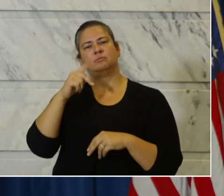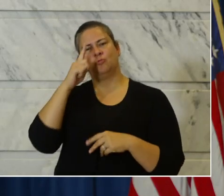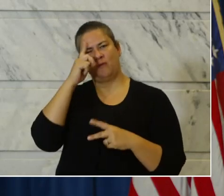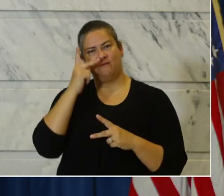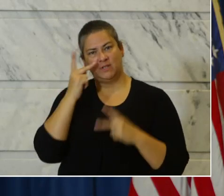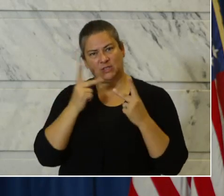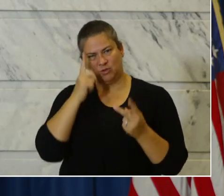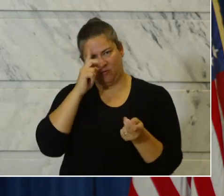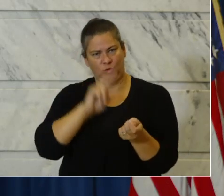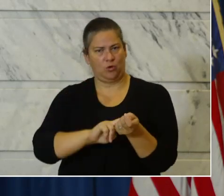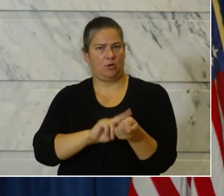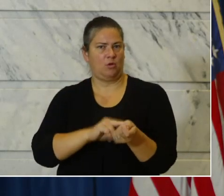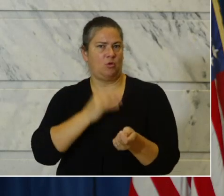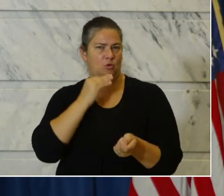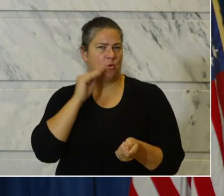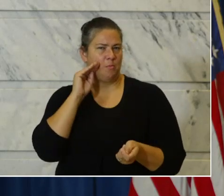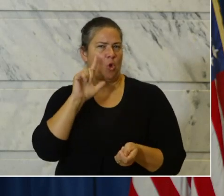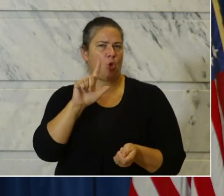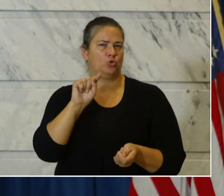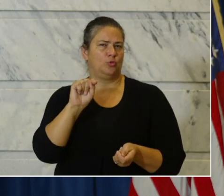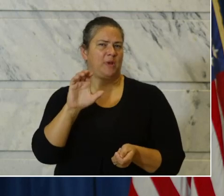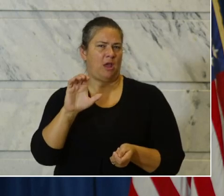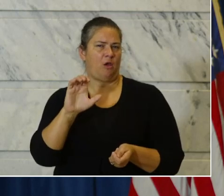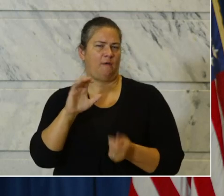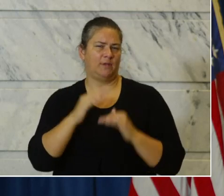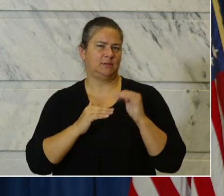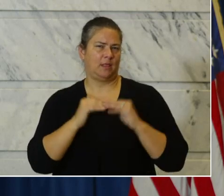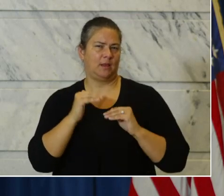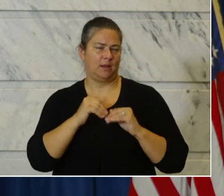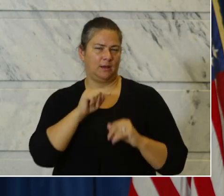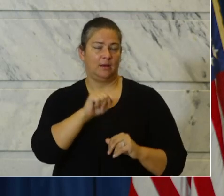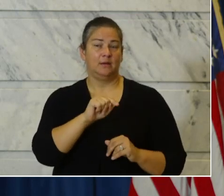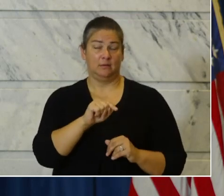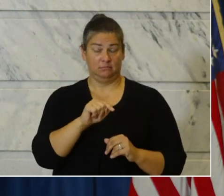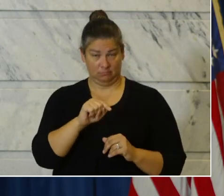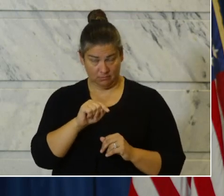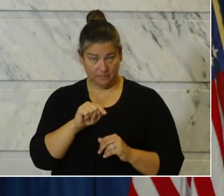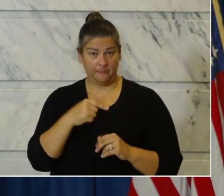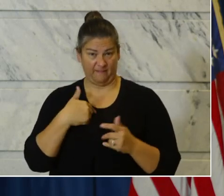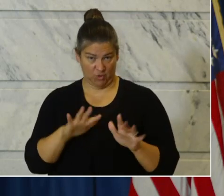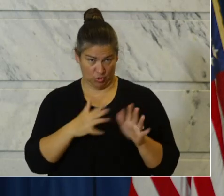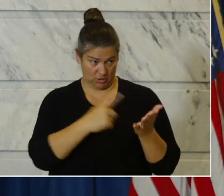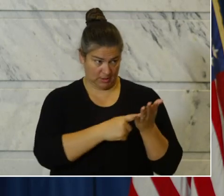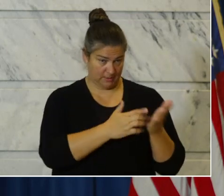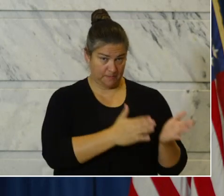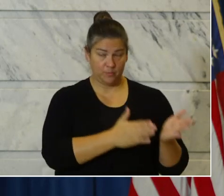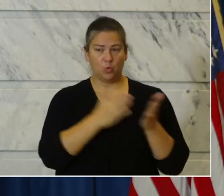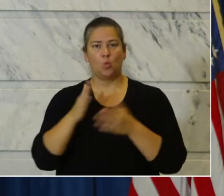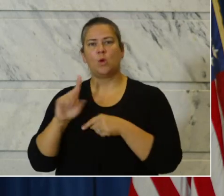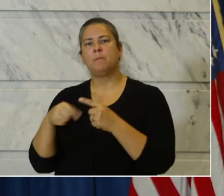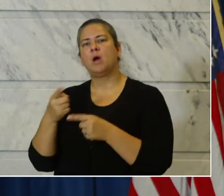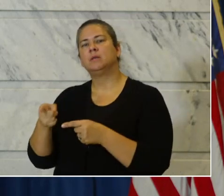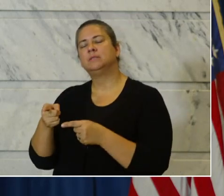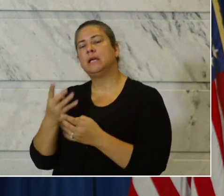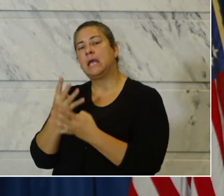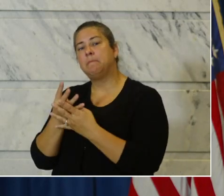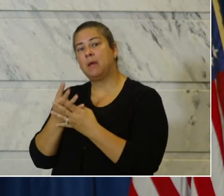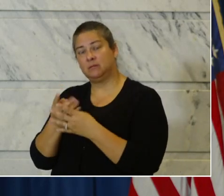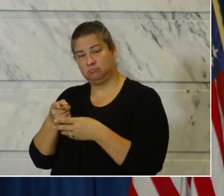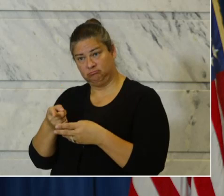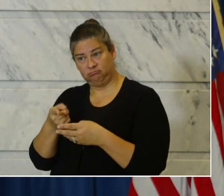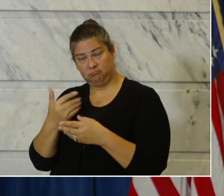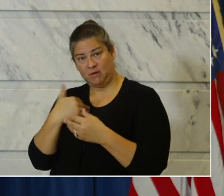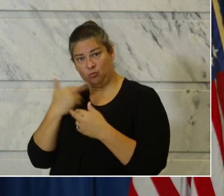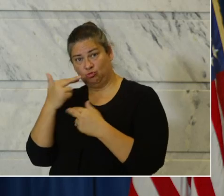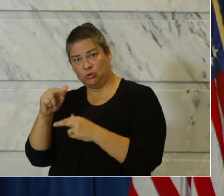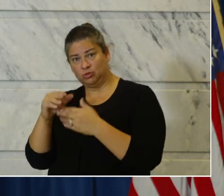long-term care facilities, is there discussion on loosening it for inmates? There is discussion. It hasn't moved beyond any